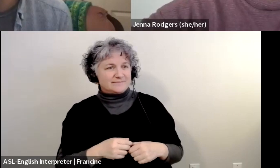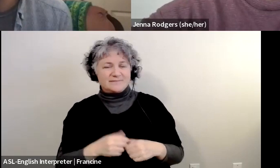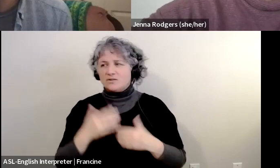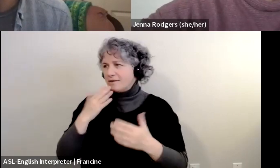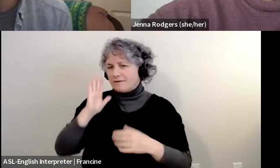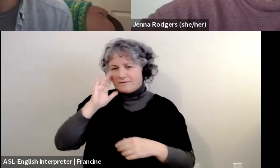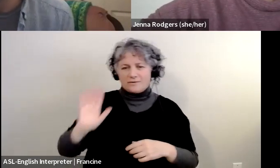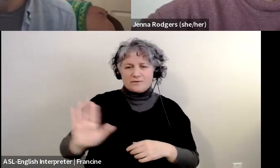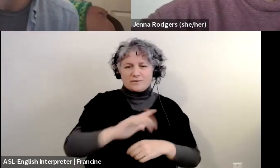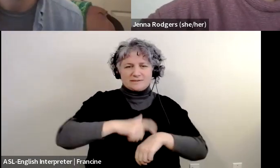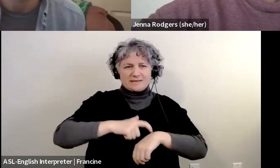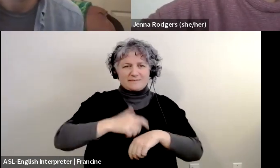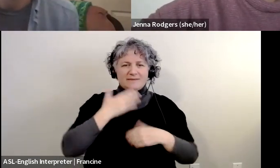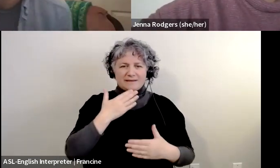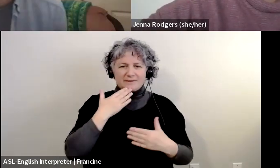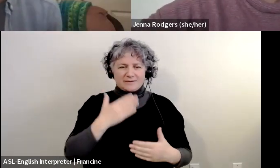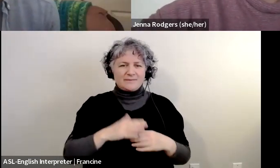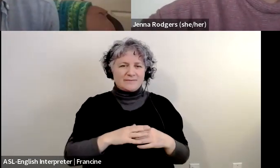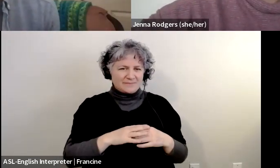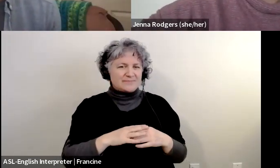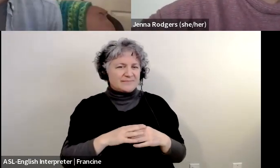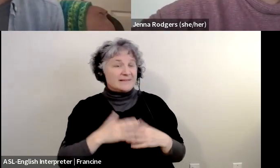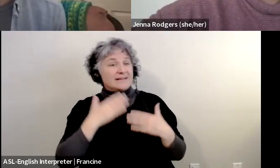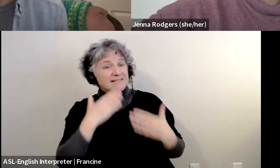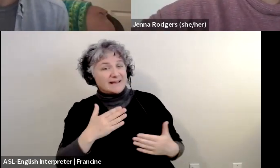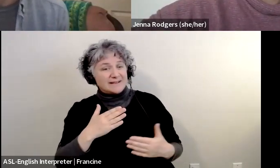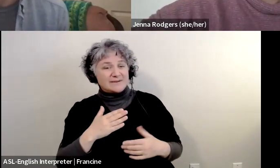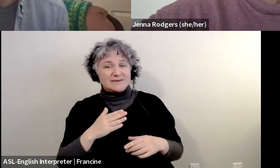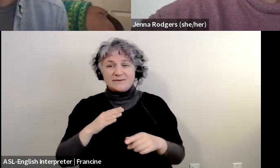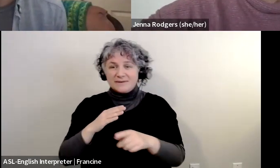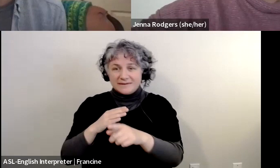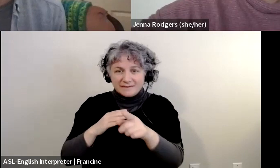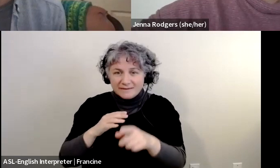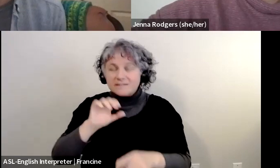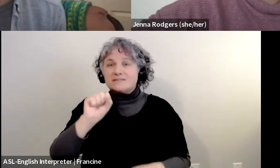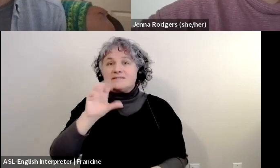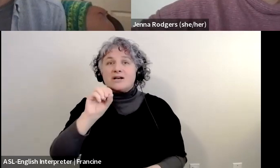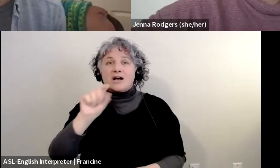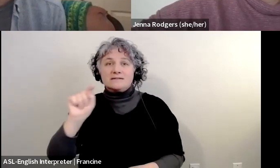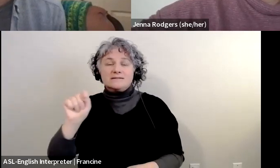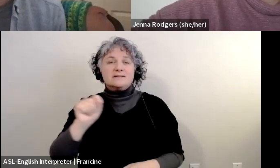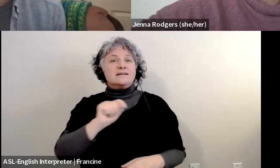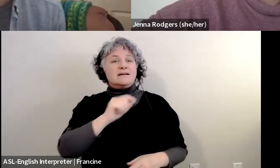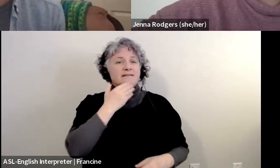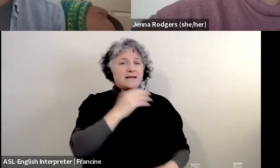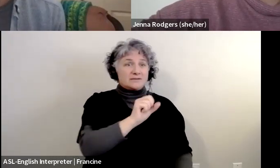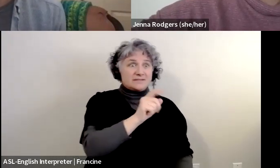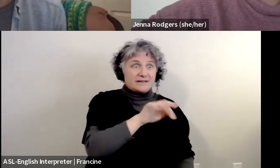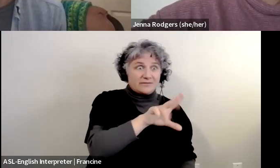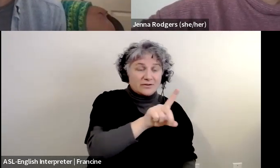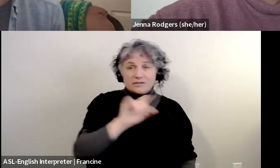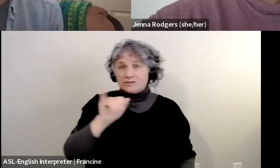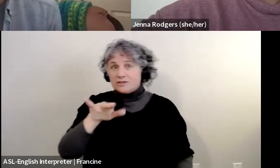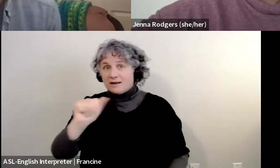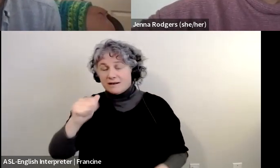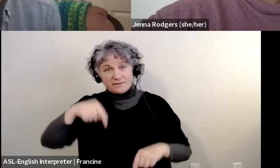Thank you so much. Thank you, Stafford and Jenna, for this workshop. I think it's been really informative